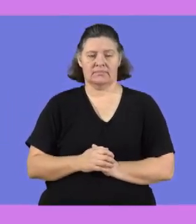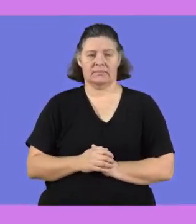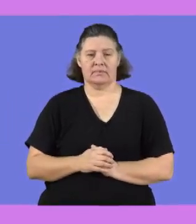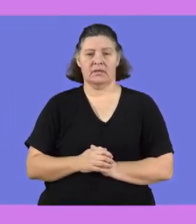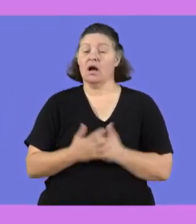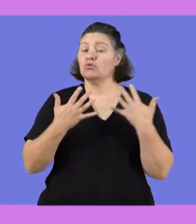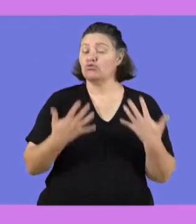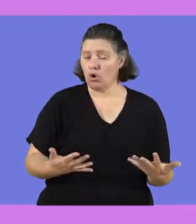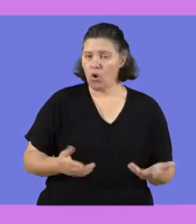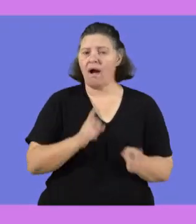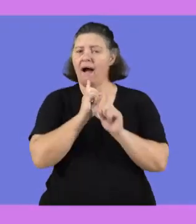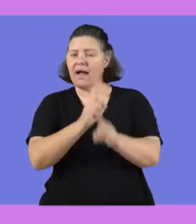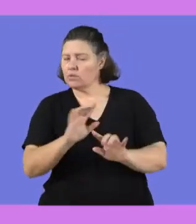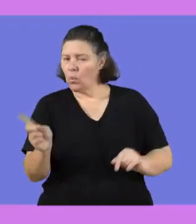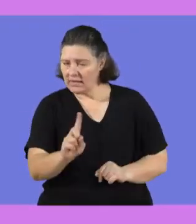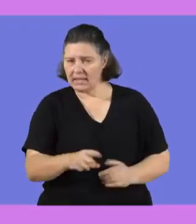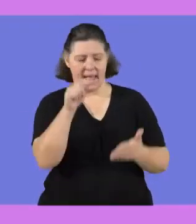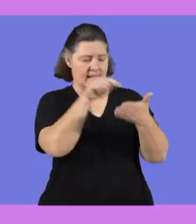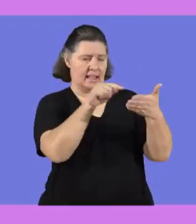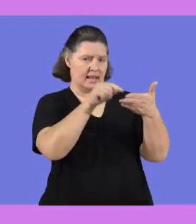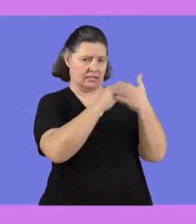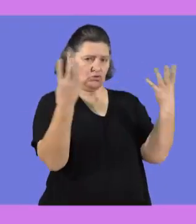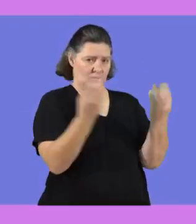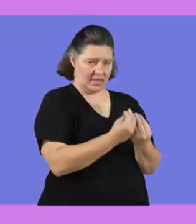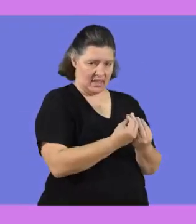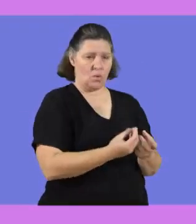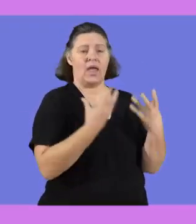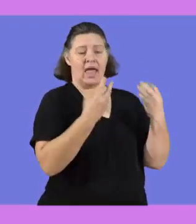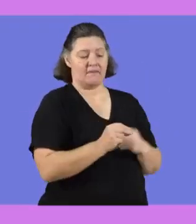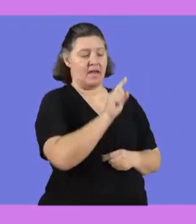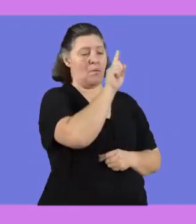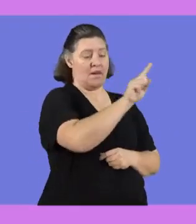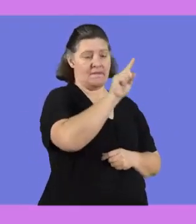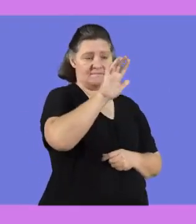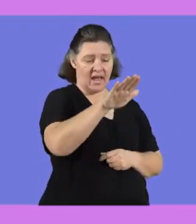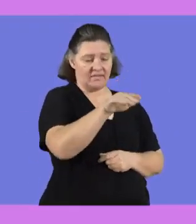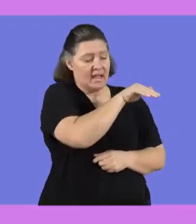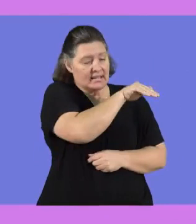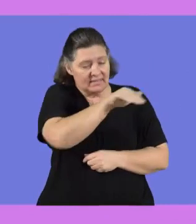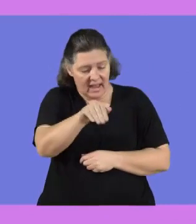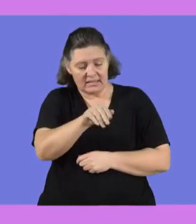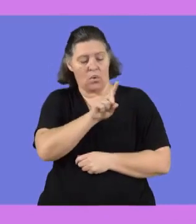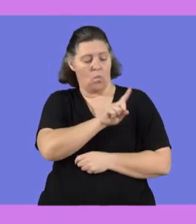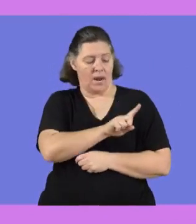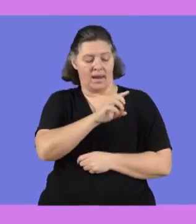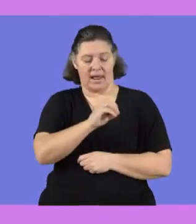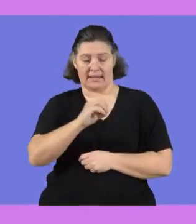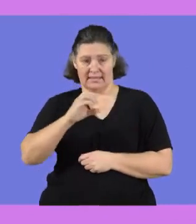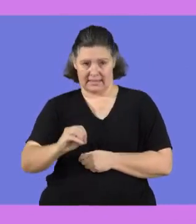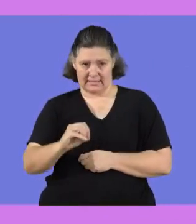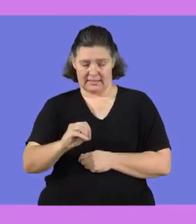2,000 rand. So let us press the calculator together. Then we have 15 divided